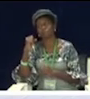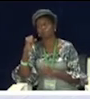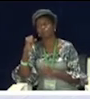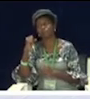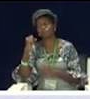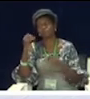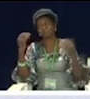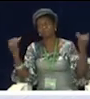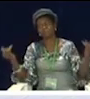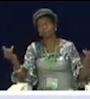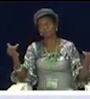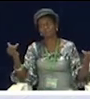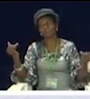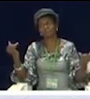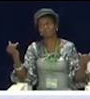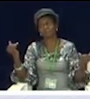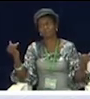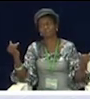Now,